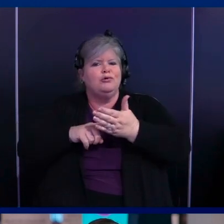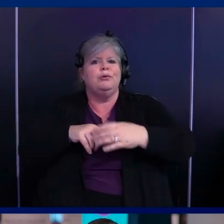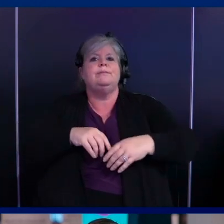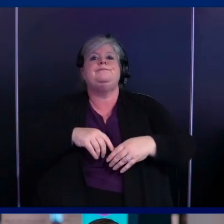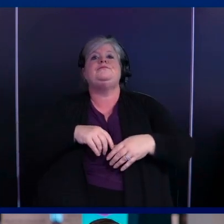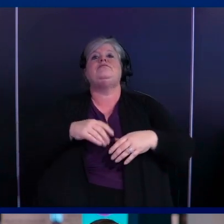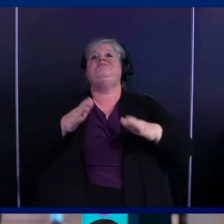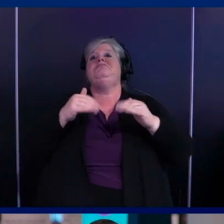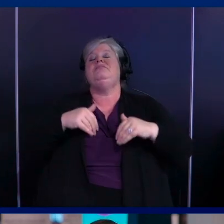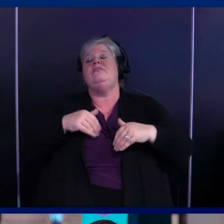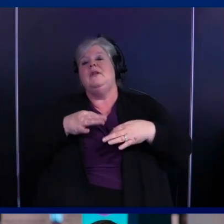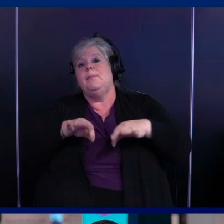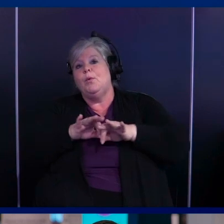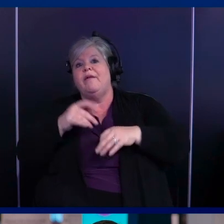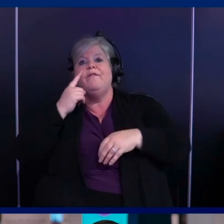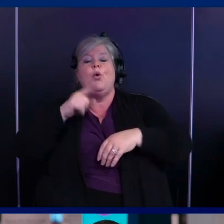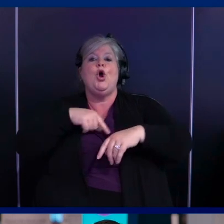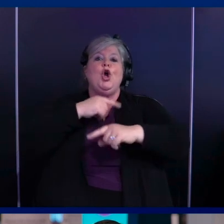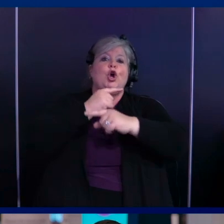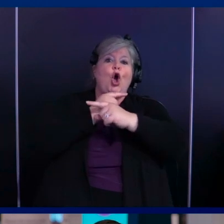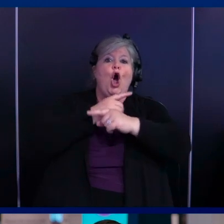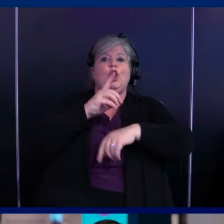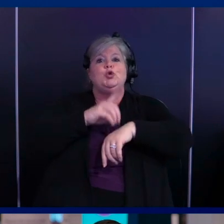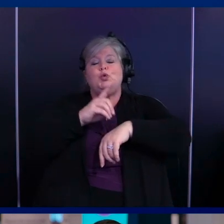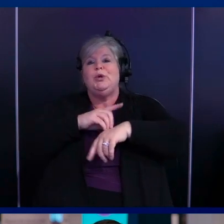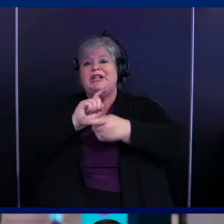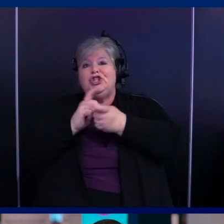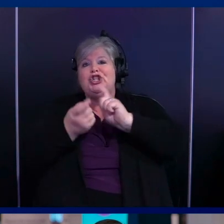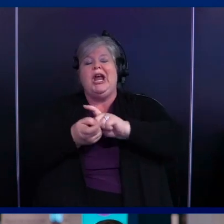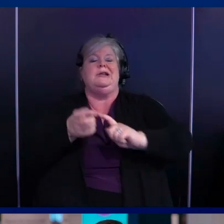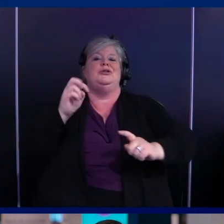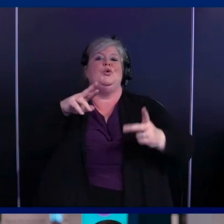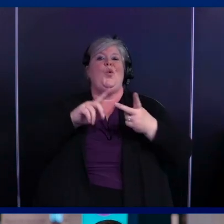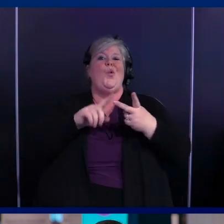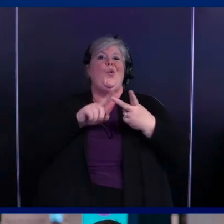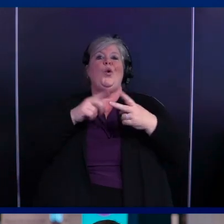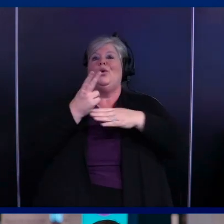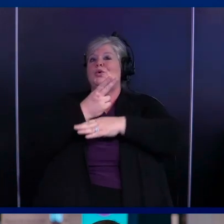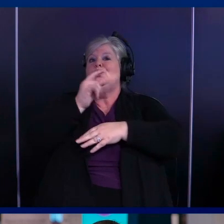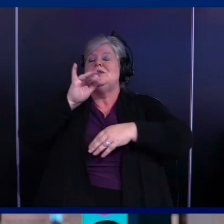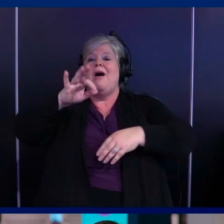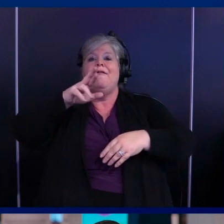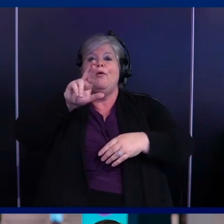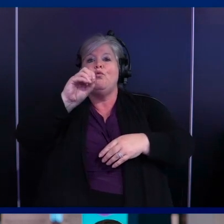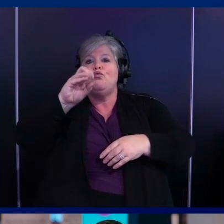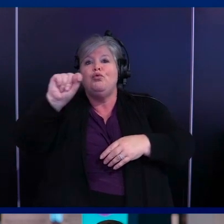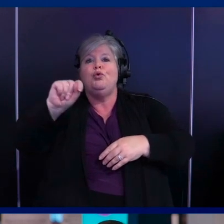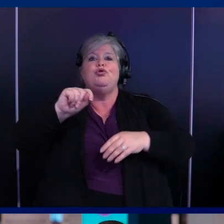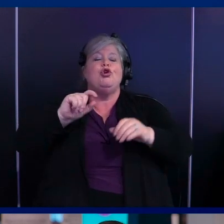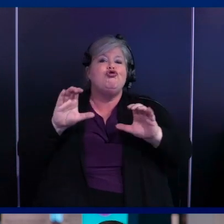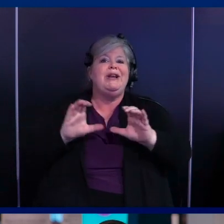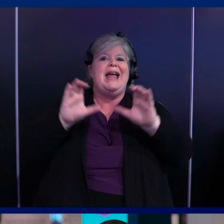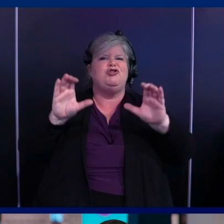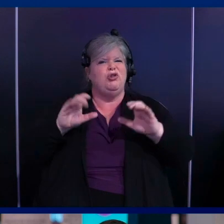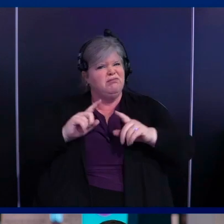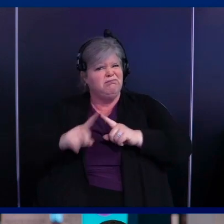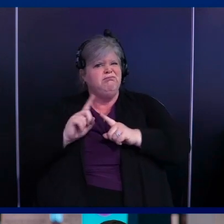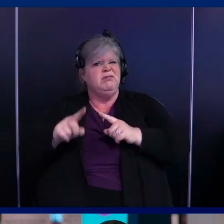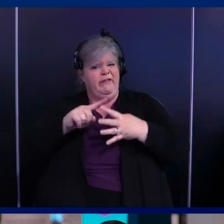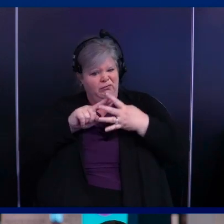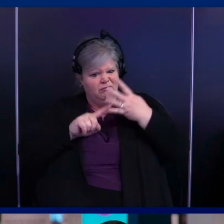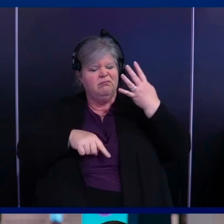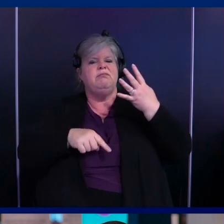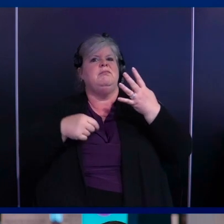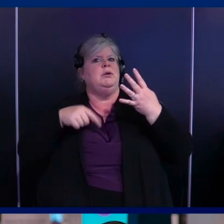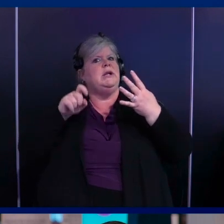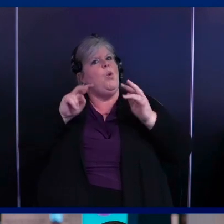important guard duty changes or use of root credentials. All of those really important things that you want to keep